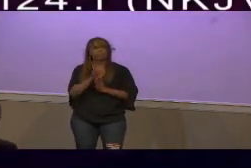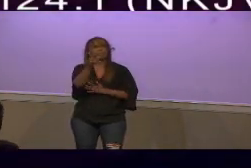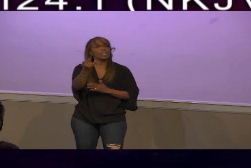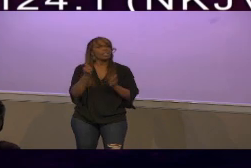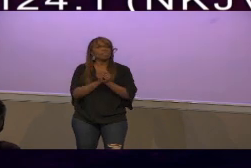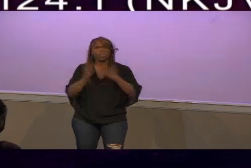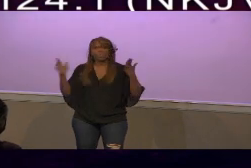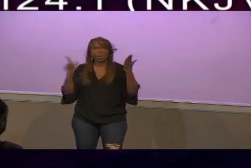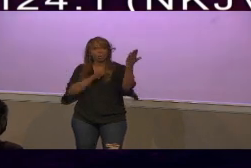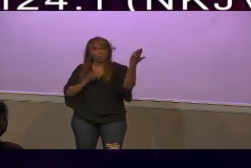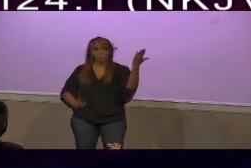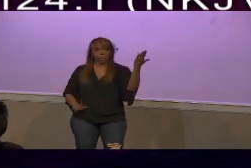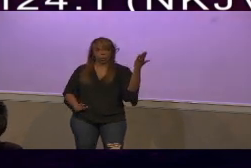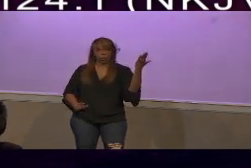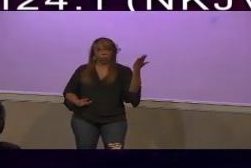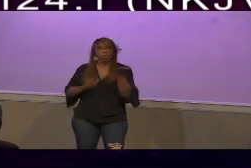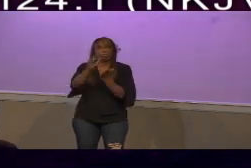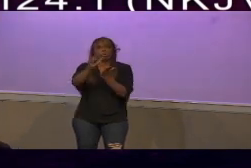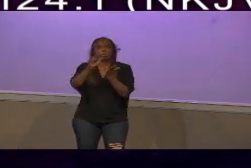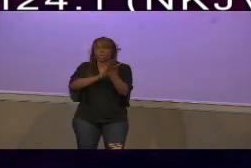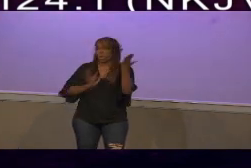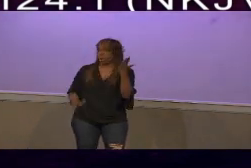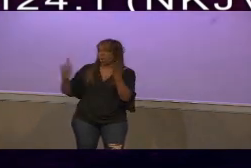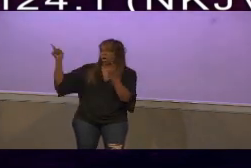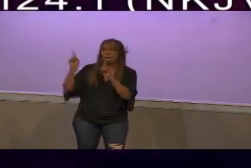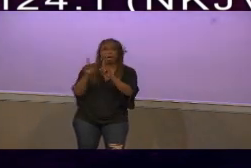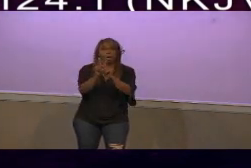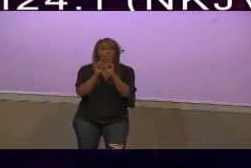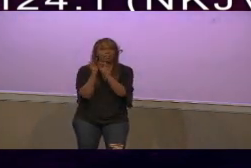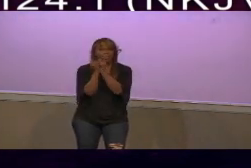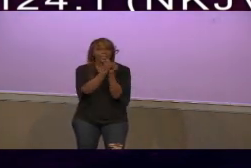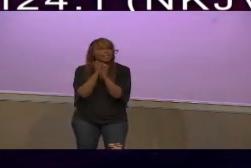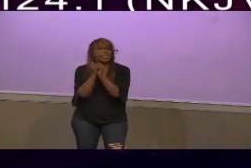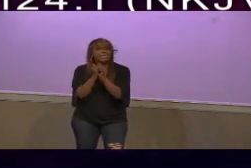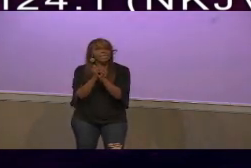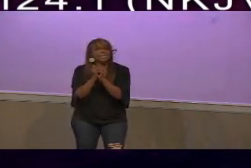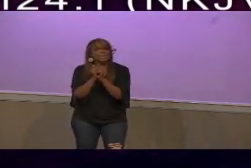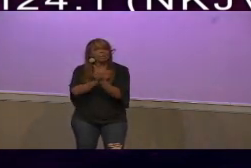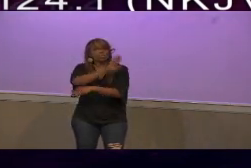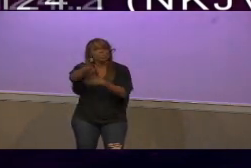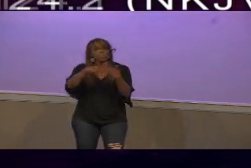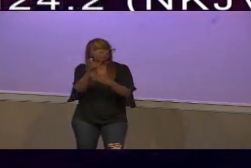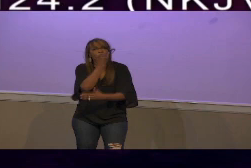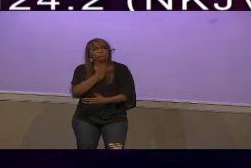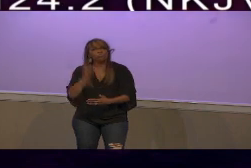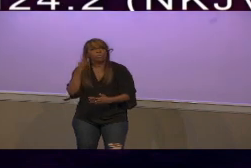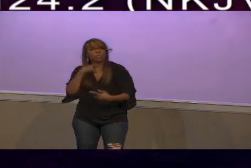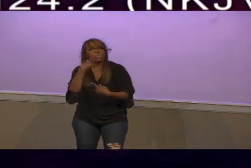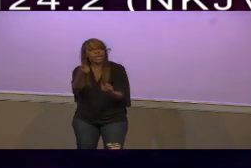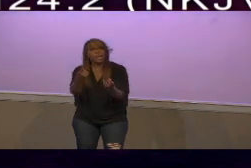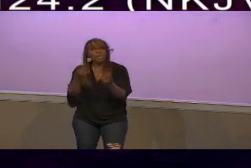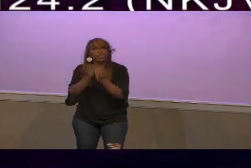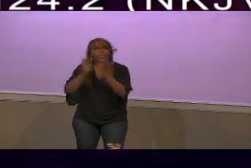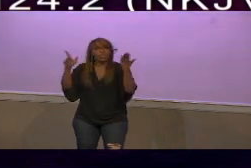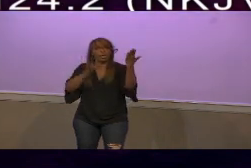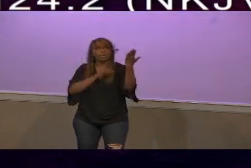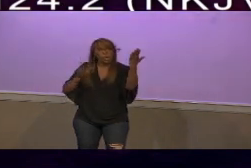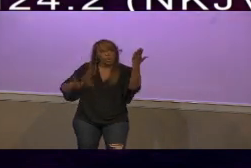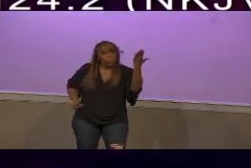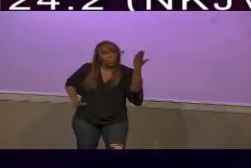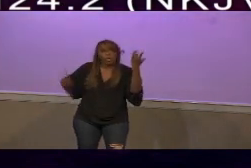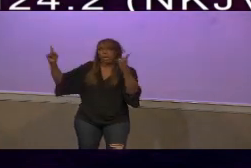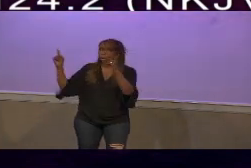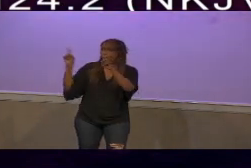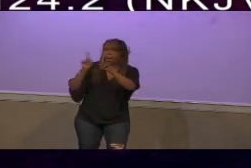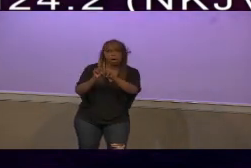not been the Lord who was on our side, so let all of Israel now say, if it had not been the Lord who